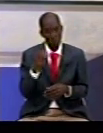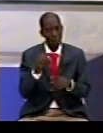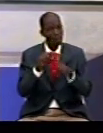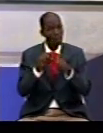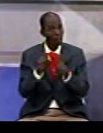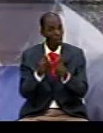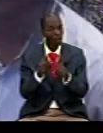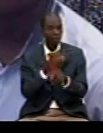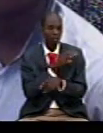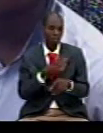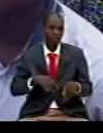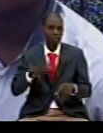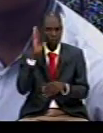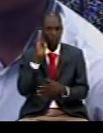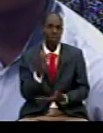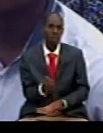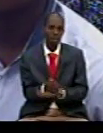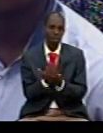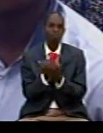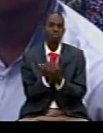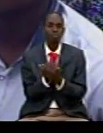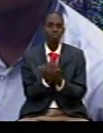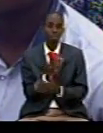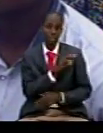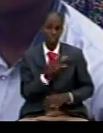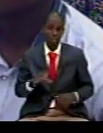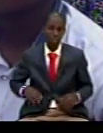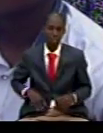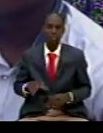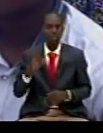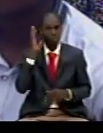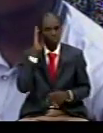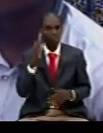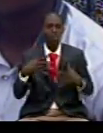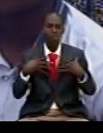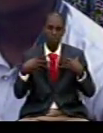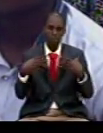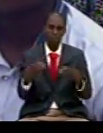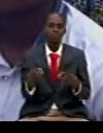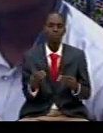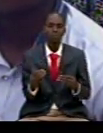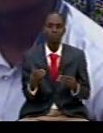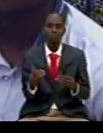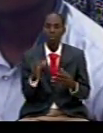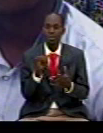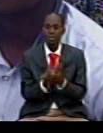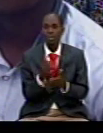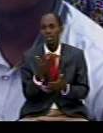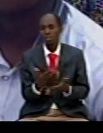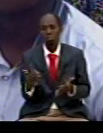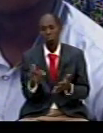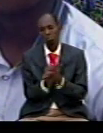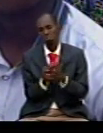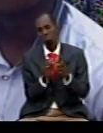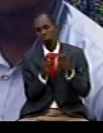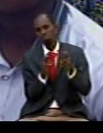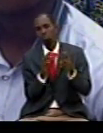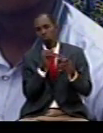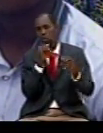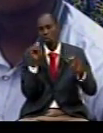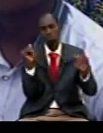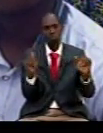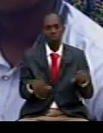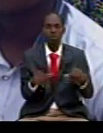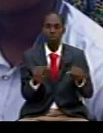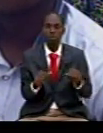Christ will help. Christ will heal. That thing that looks